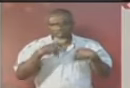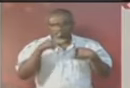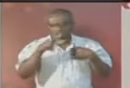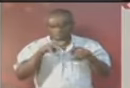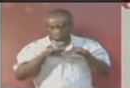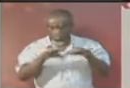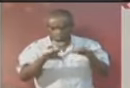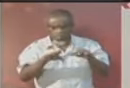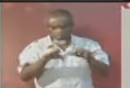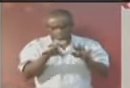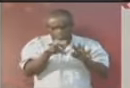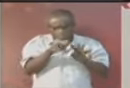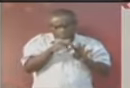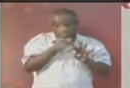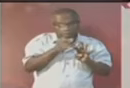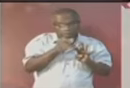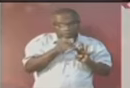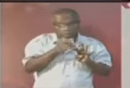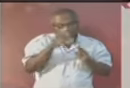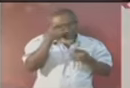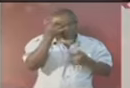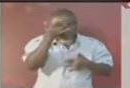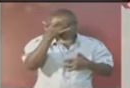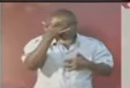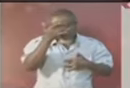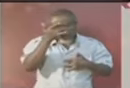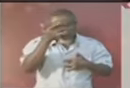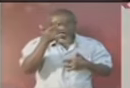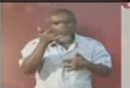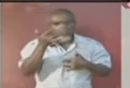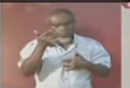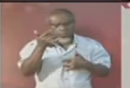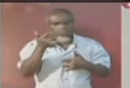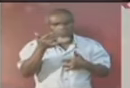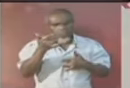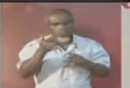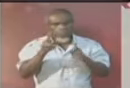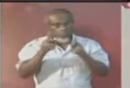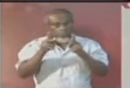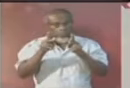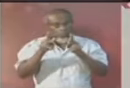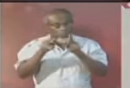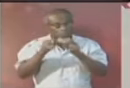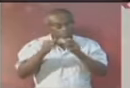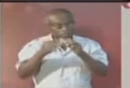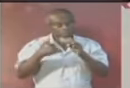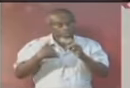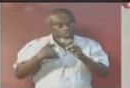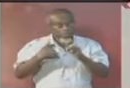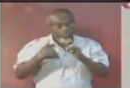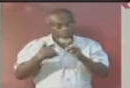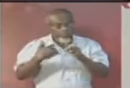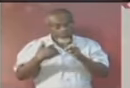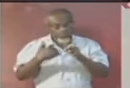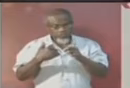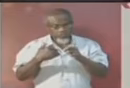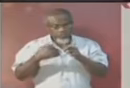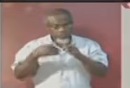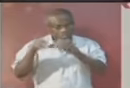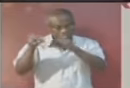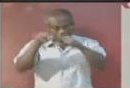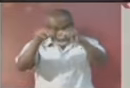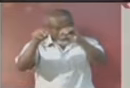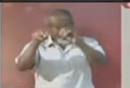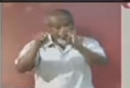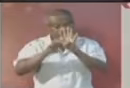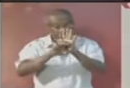environmental conditions will affect you in any way. So if you are so prone to have that sort of reaction with Sahara dust, for